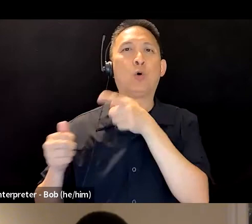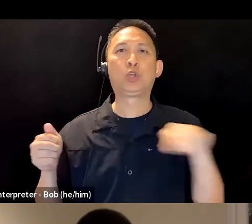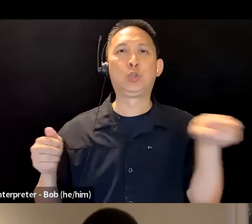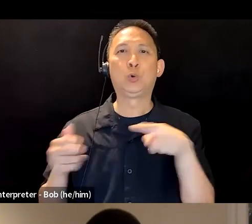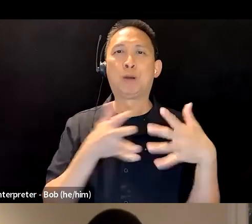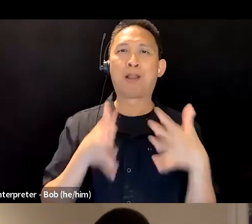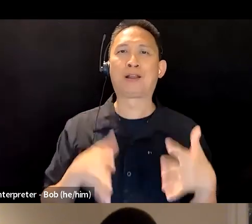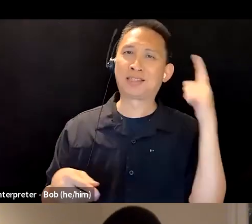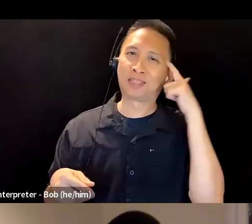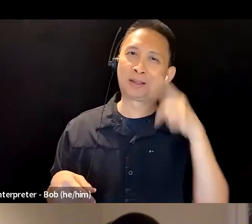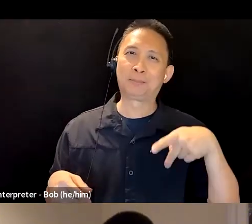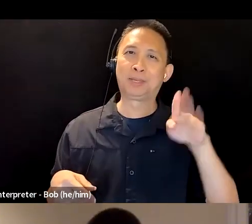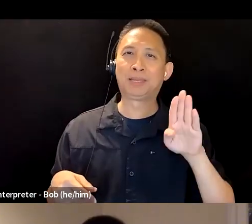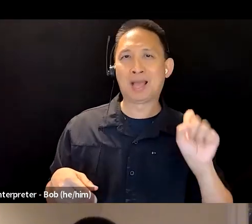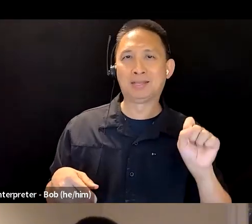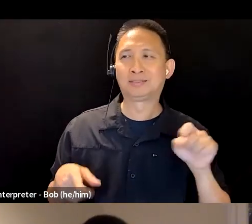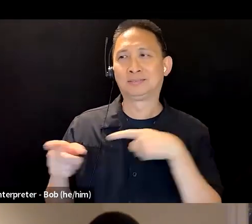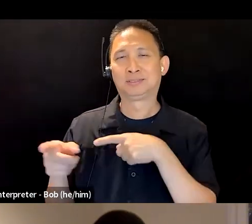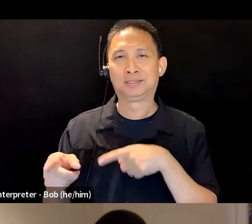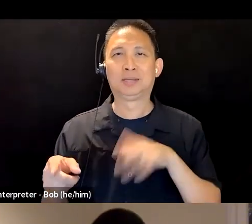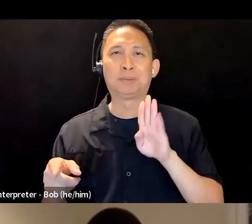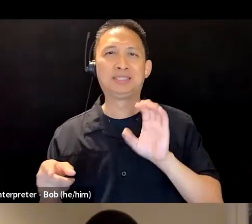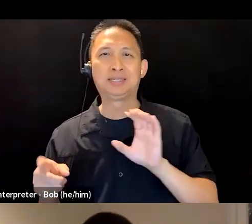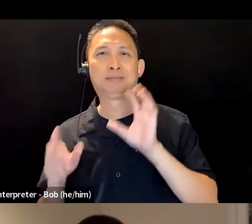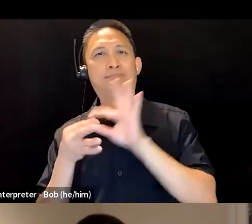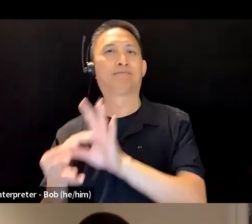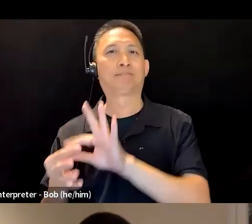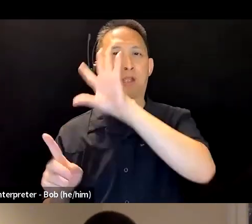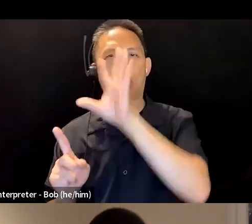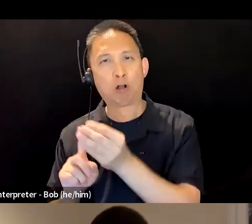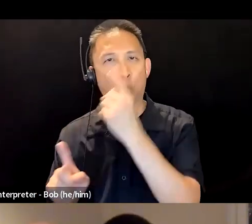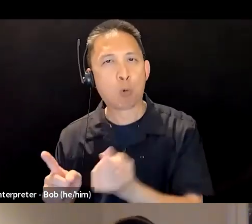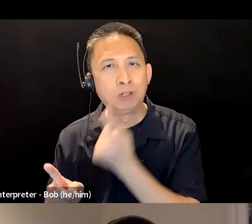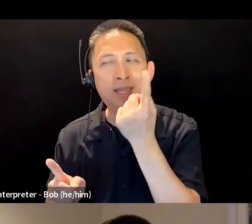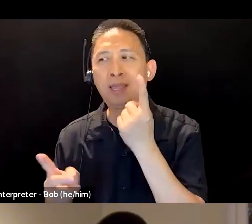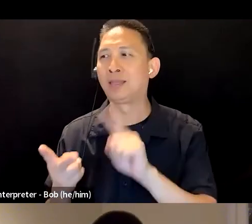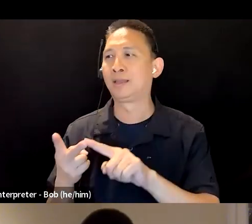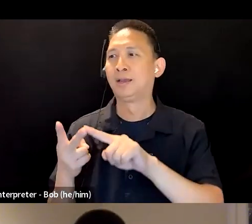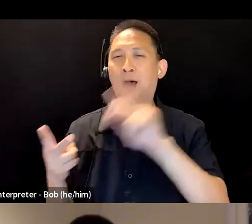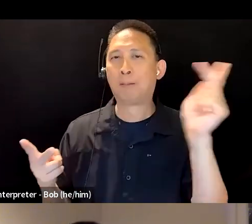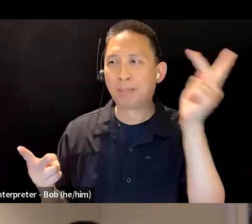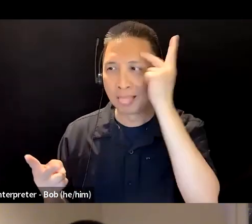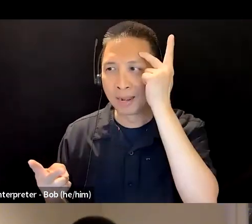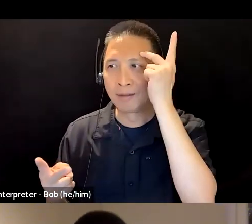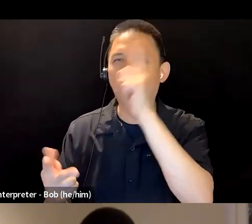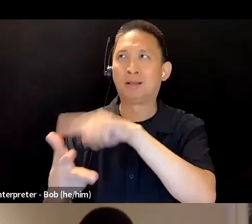know, it was like arts, culture focused. It was about like, you know, like political figures. It was a